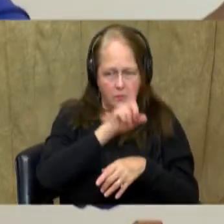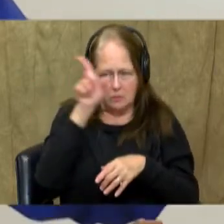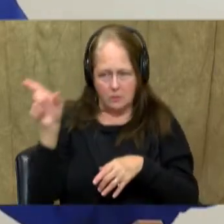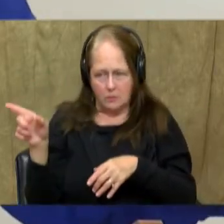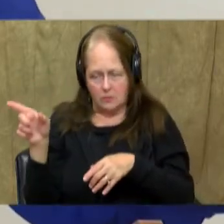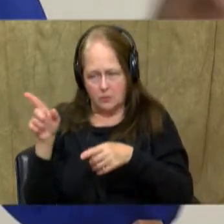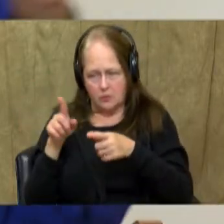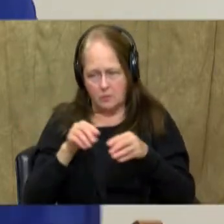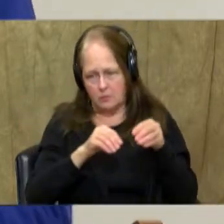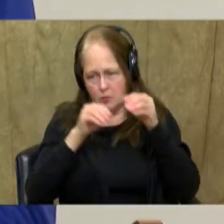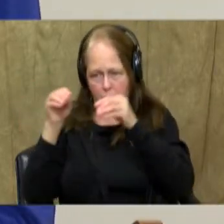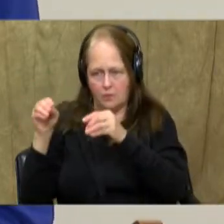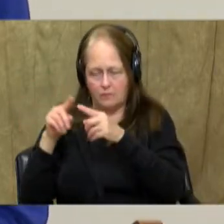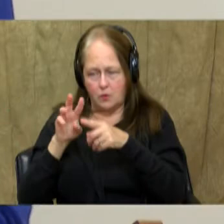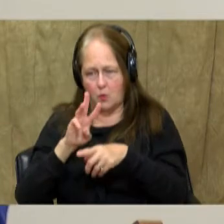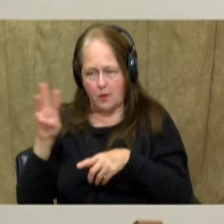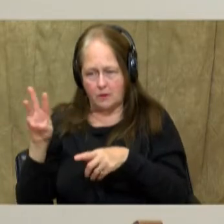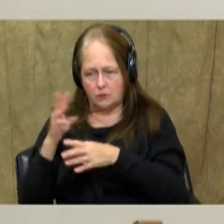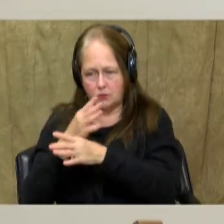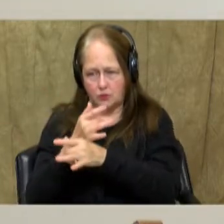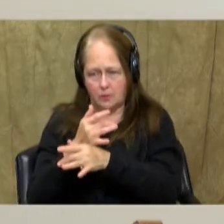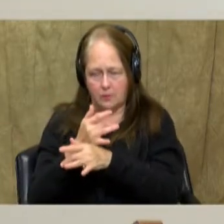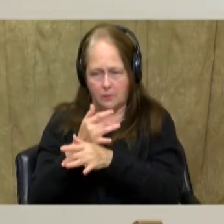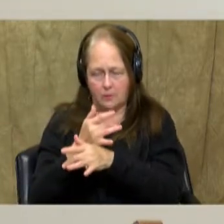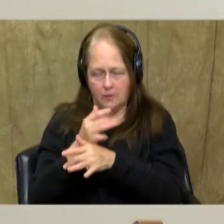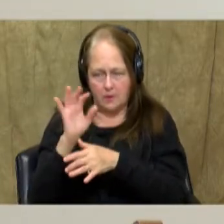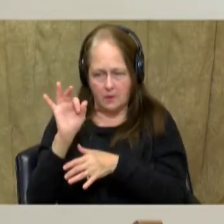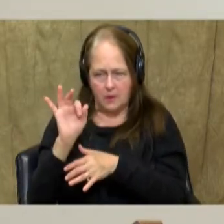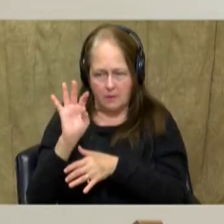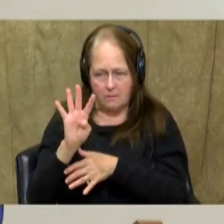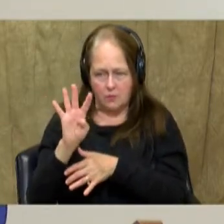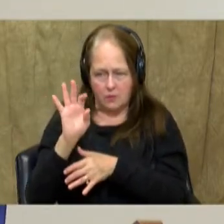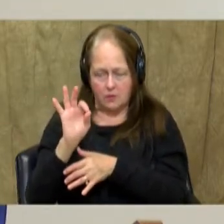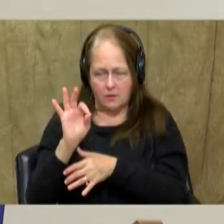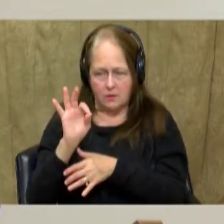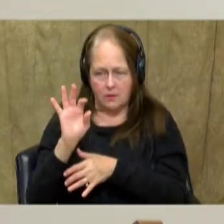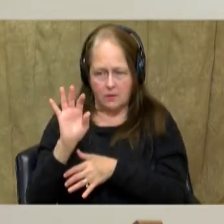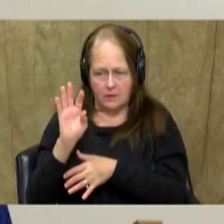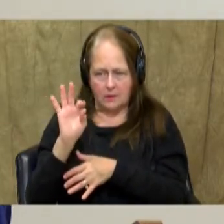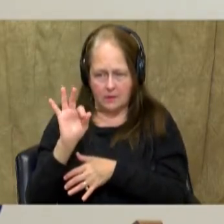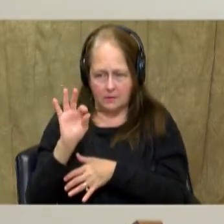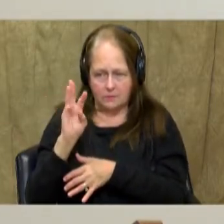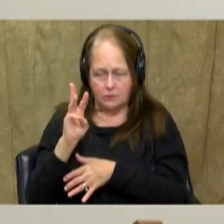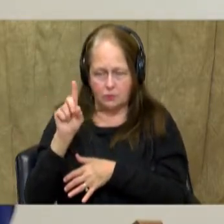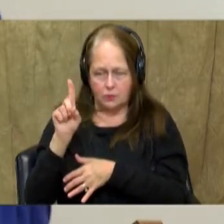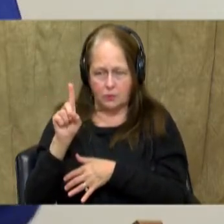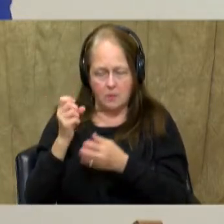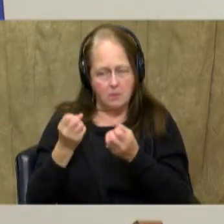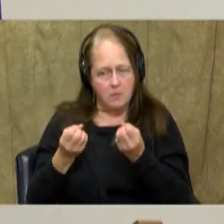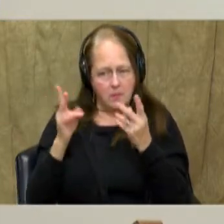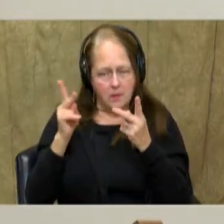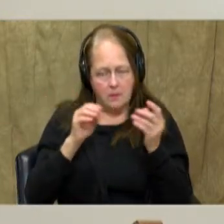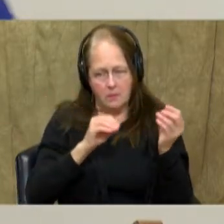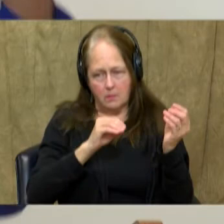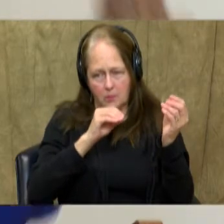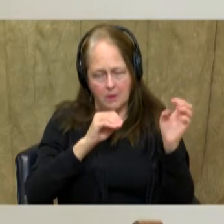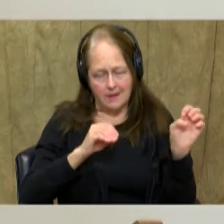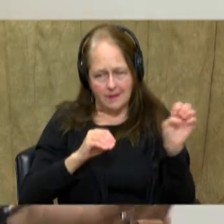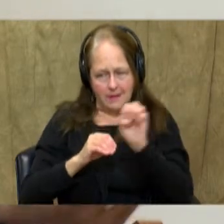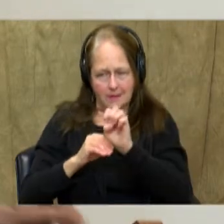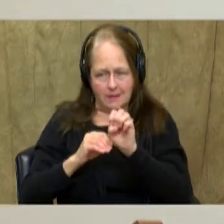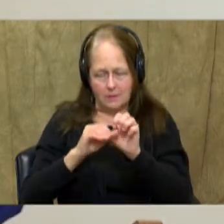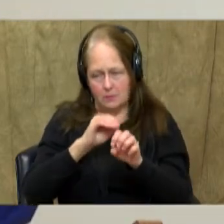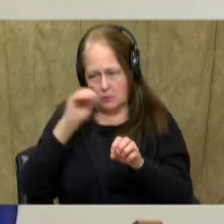and move over there. So between 1949 and 1961, a lot of people were moving from the East